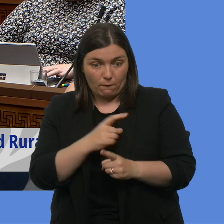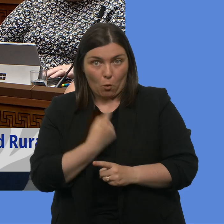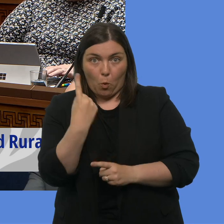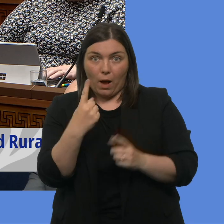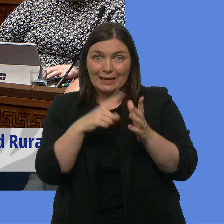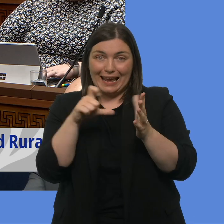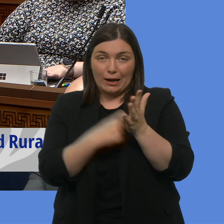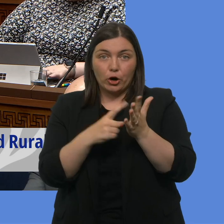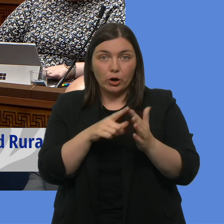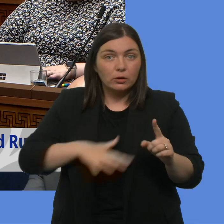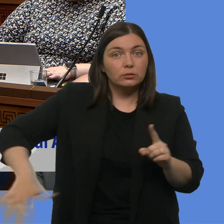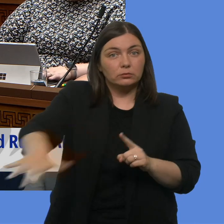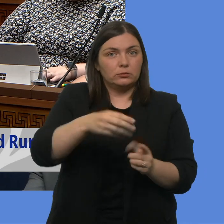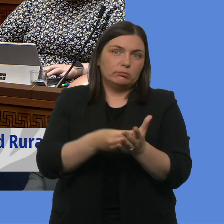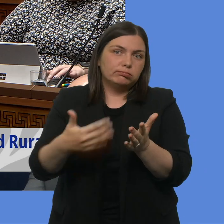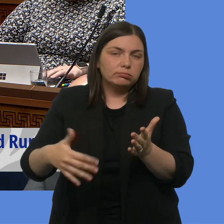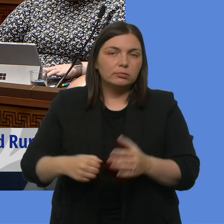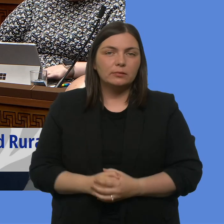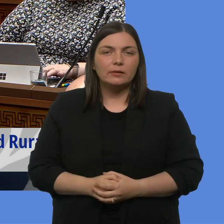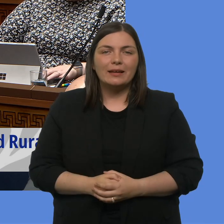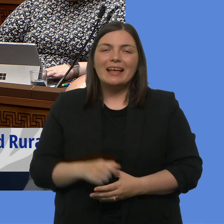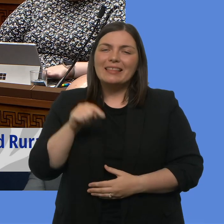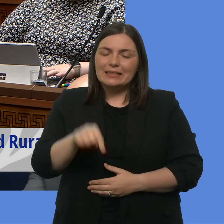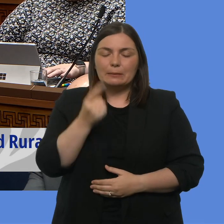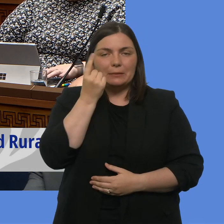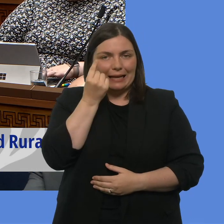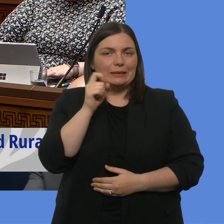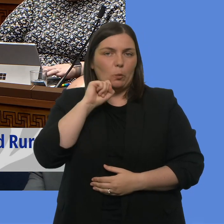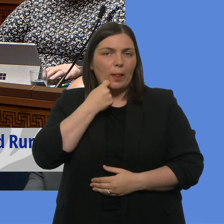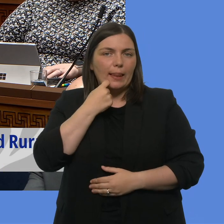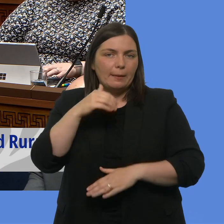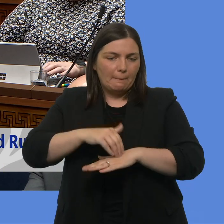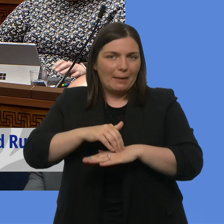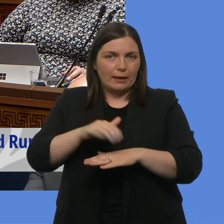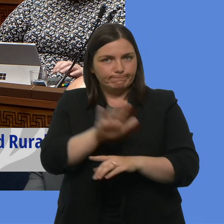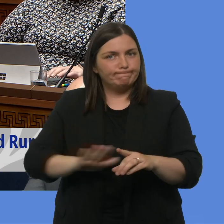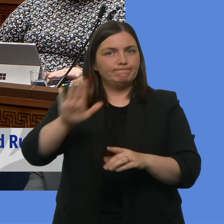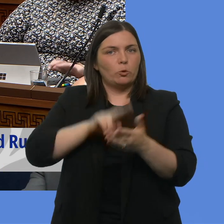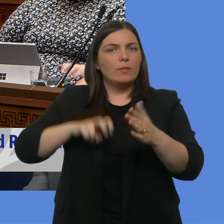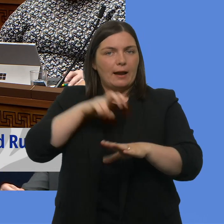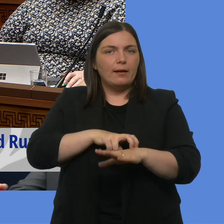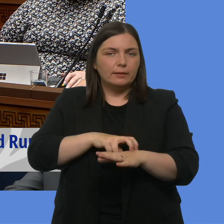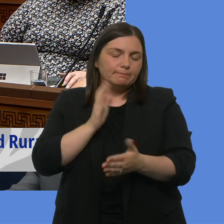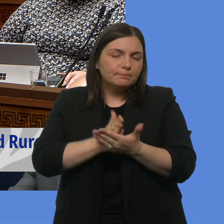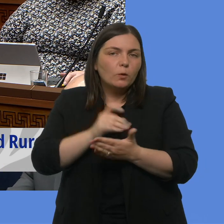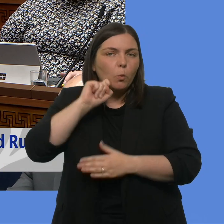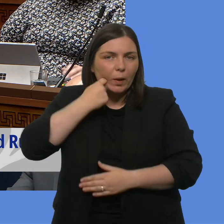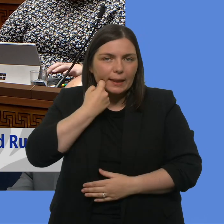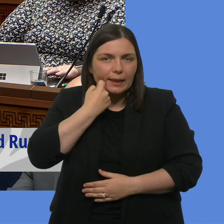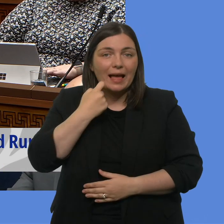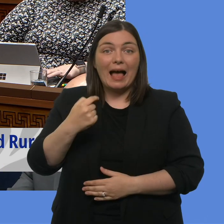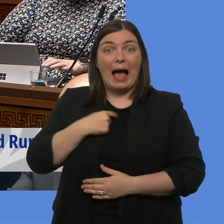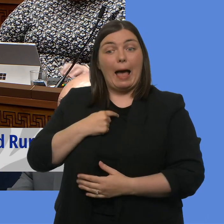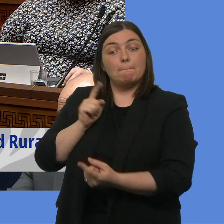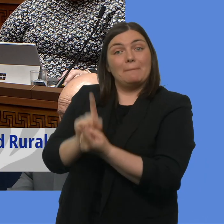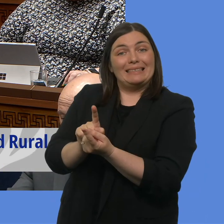This is a potential impact around Northern Ireland. It is going to have a significant impact in Northern Ireland, and I'm meeting the Secretary of State